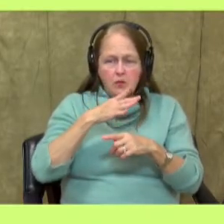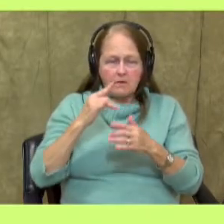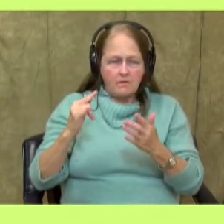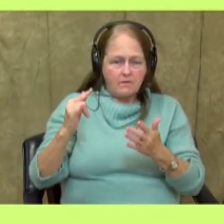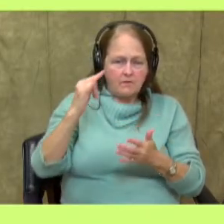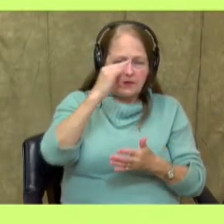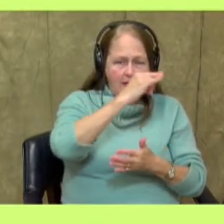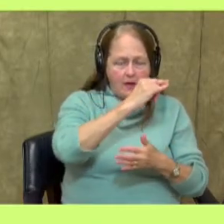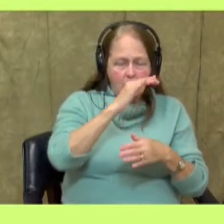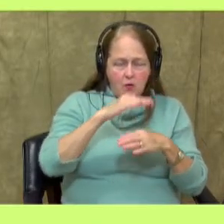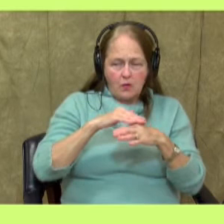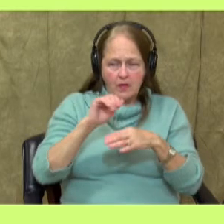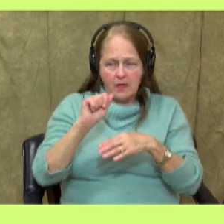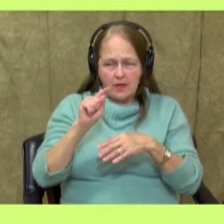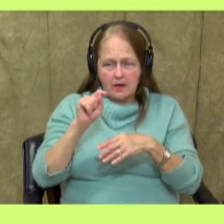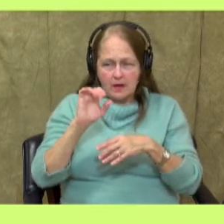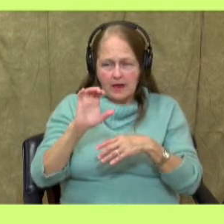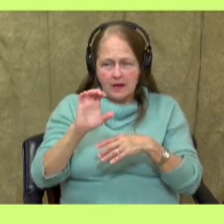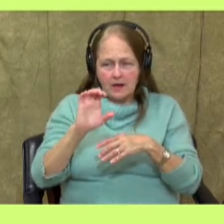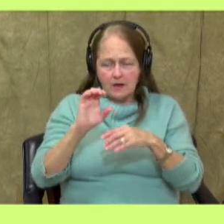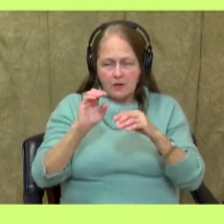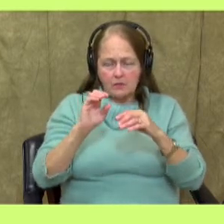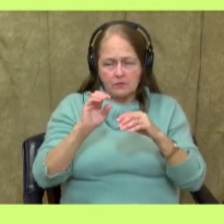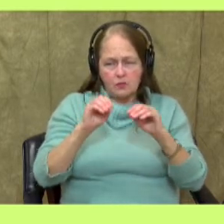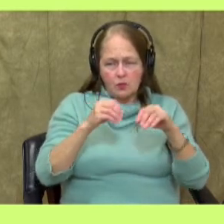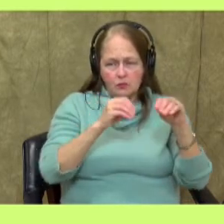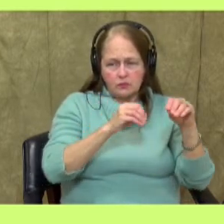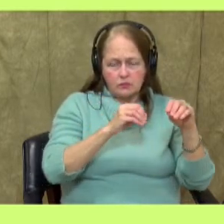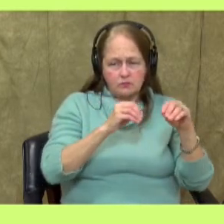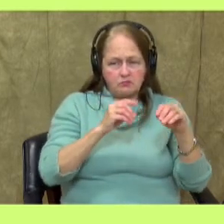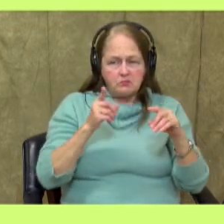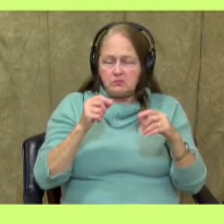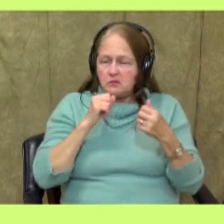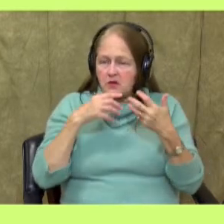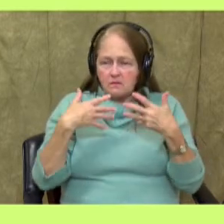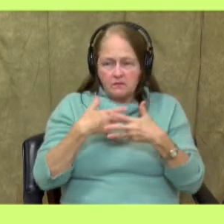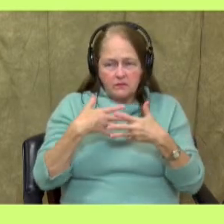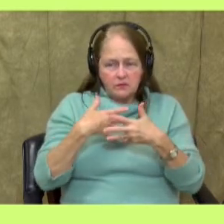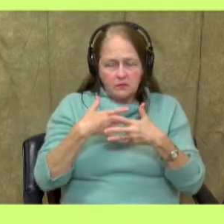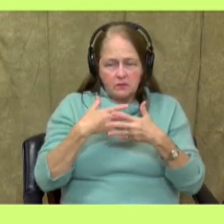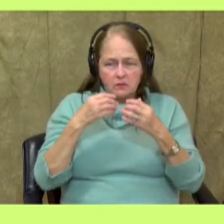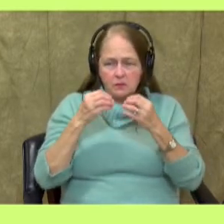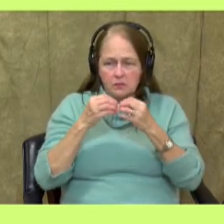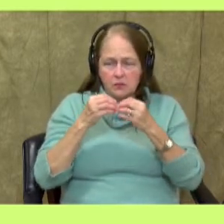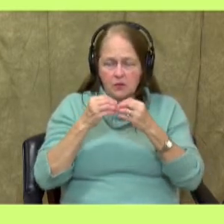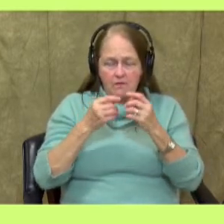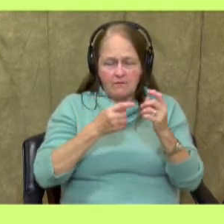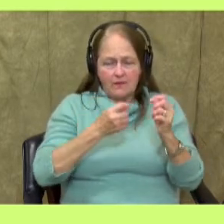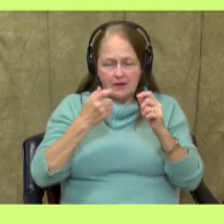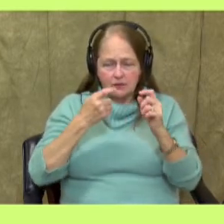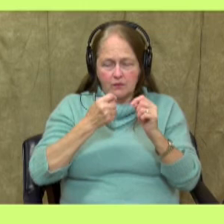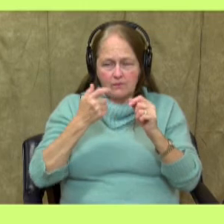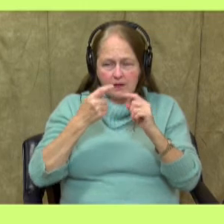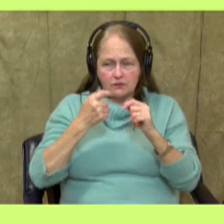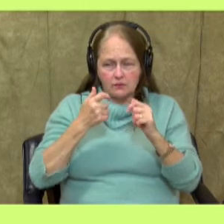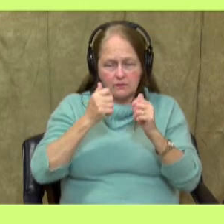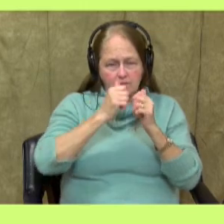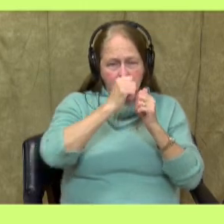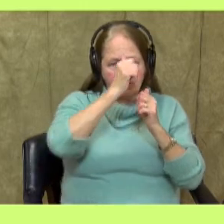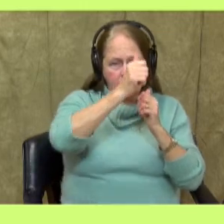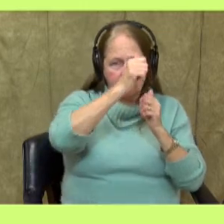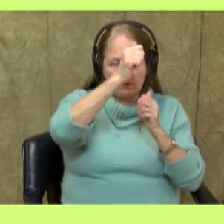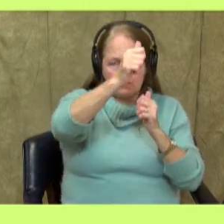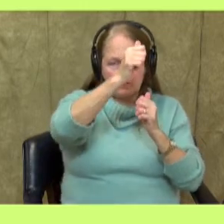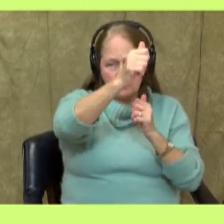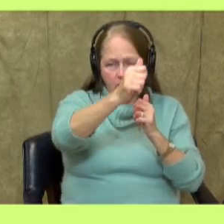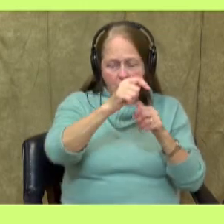across the Atlantic, and she spent the rest of her life fearlessly flying farther, faster. Earhart was first to